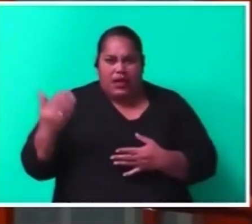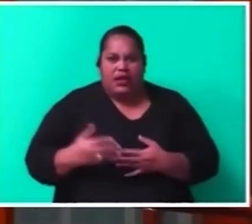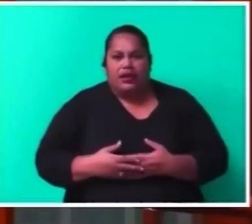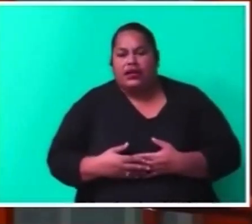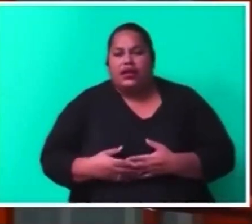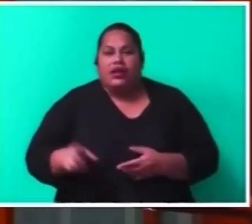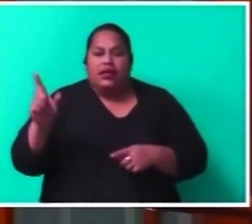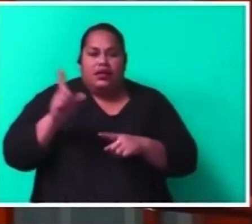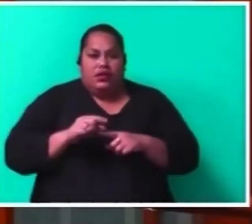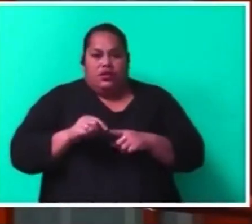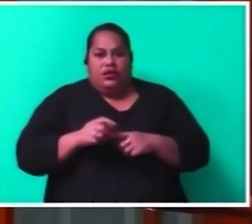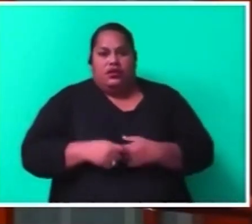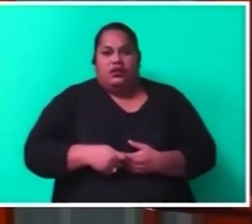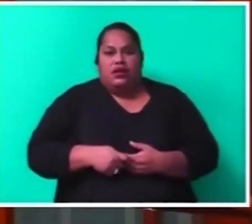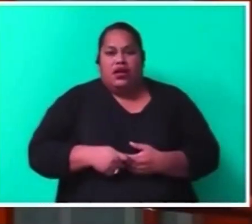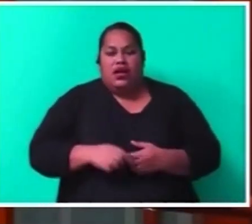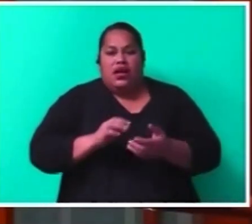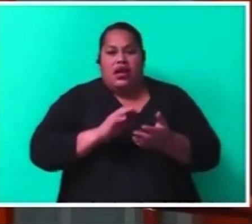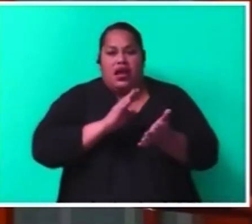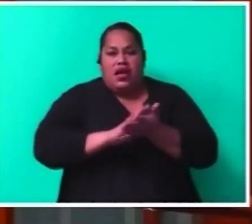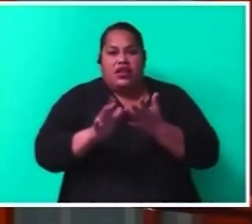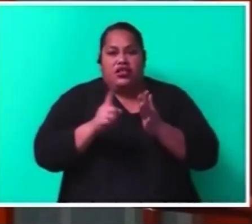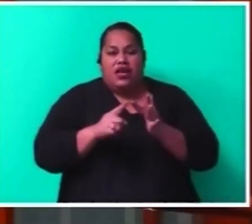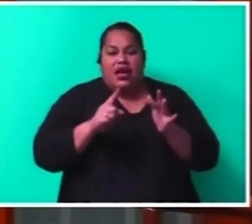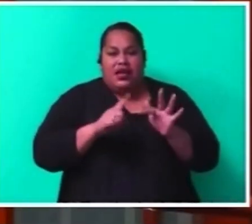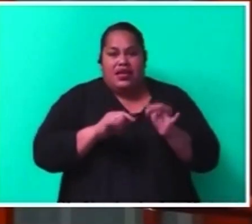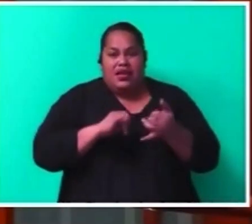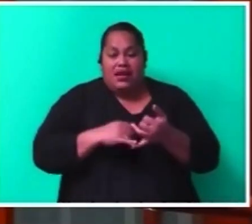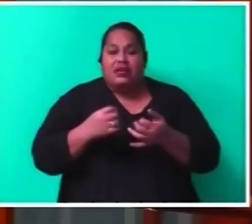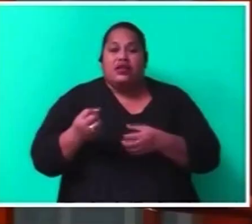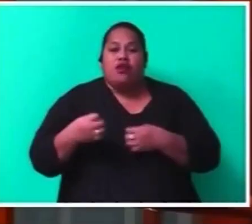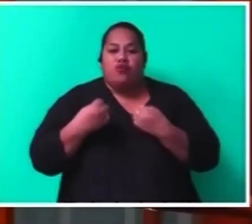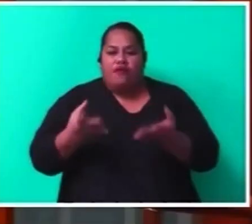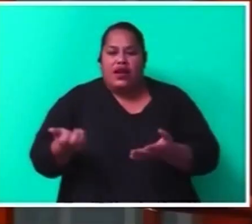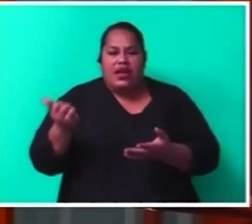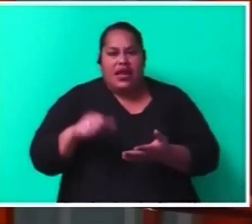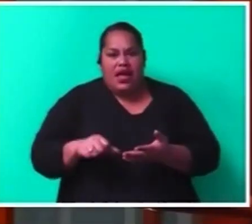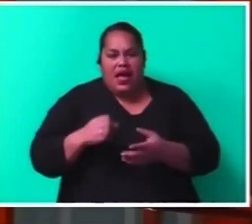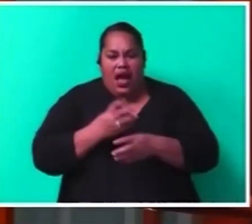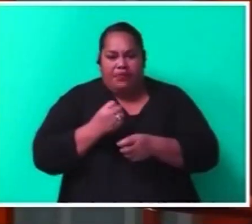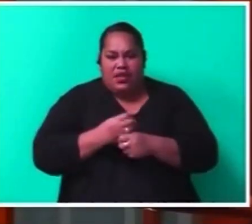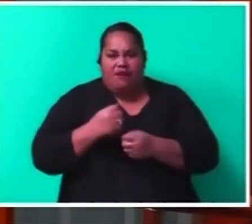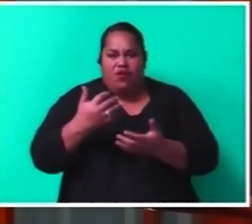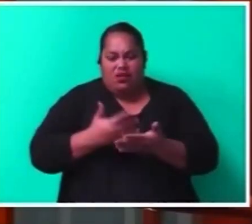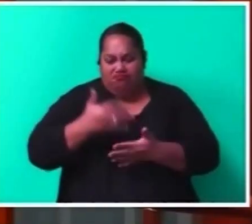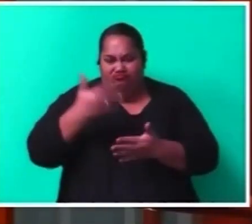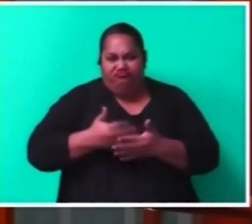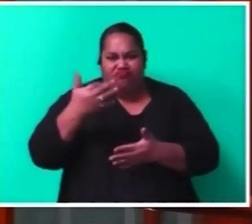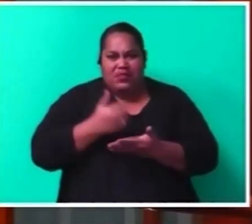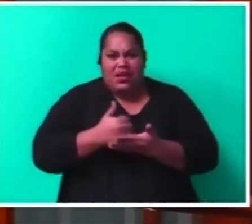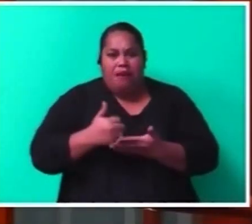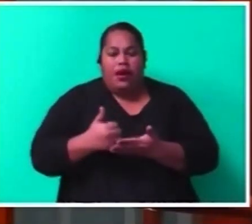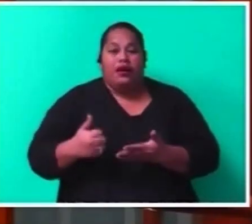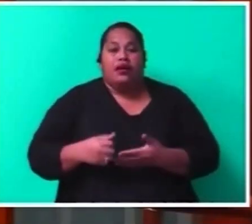addition, the HIS provides updated and essential national statistics, including updated